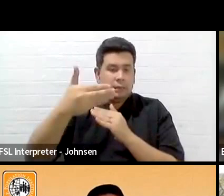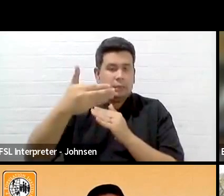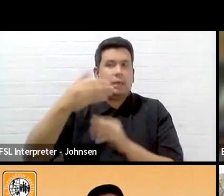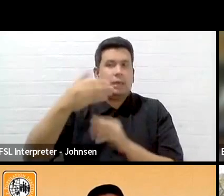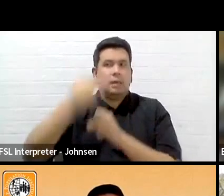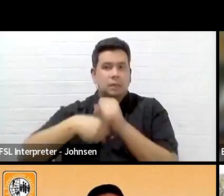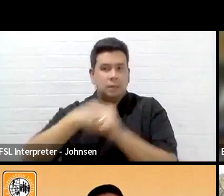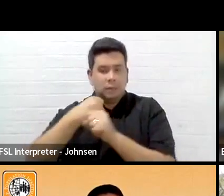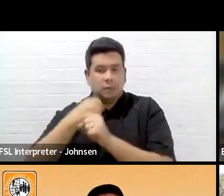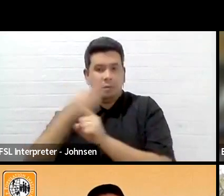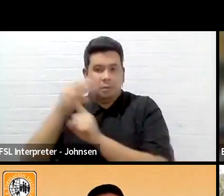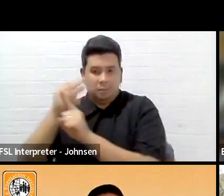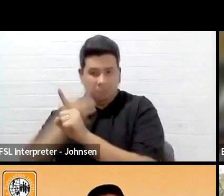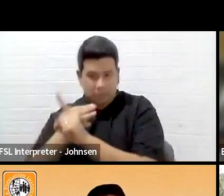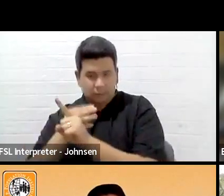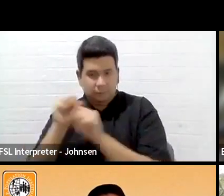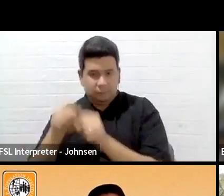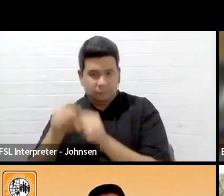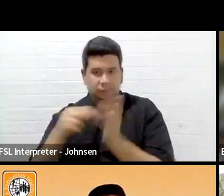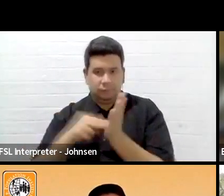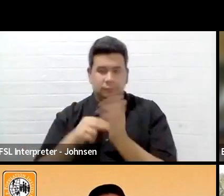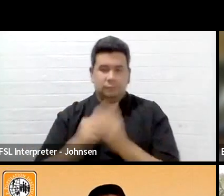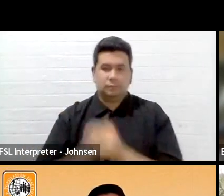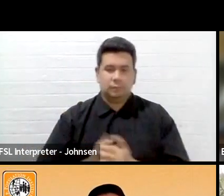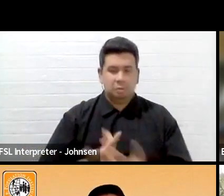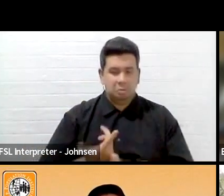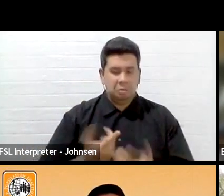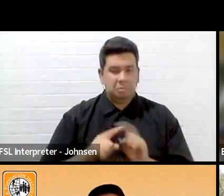that the reasons for late registration would vary.